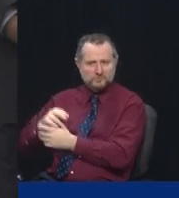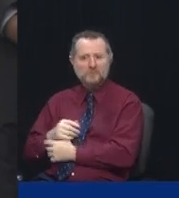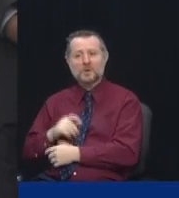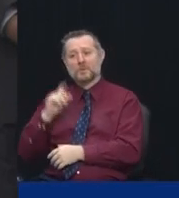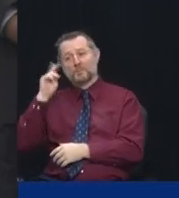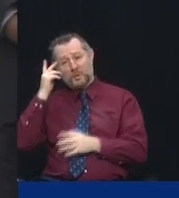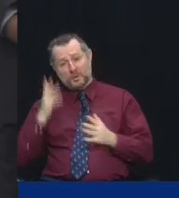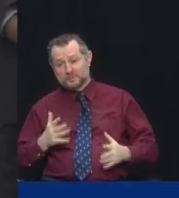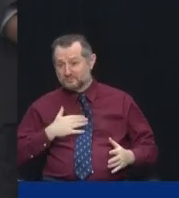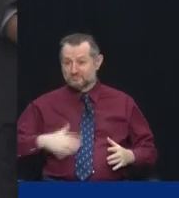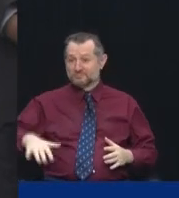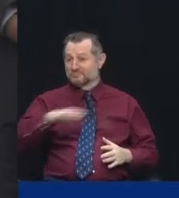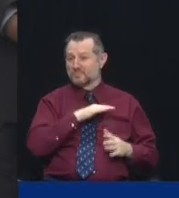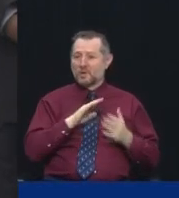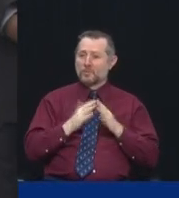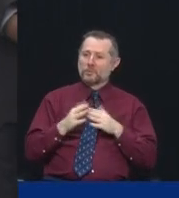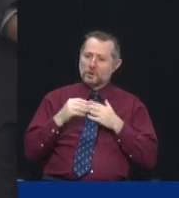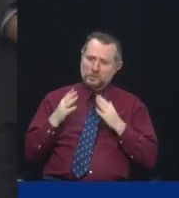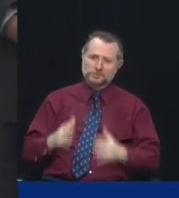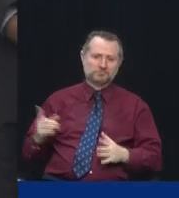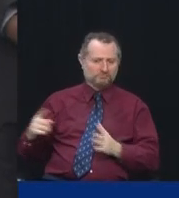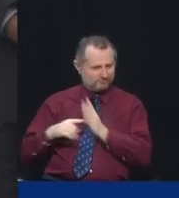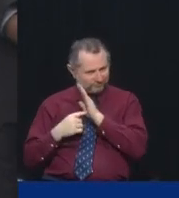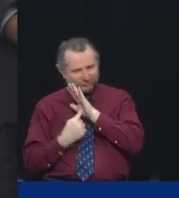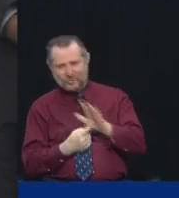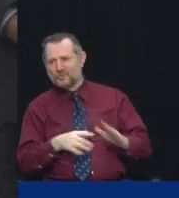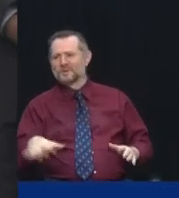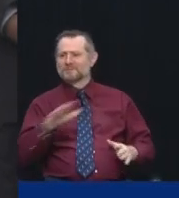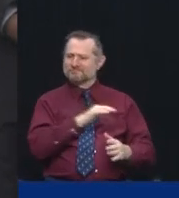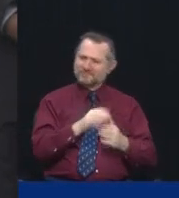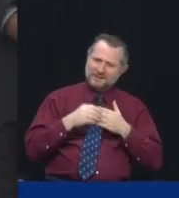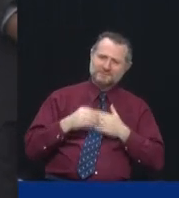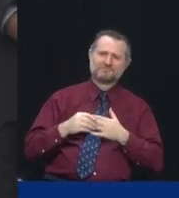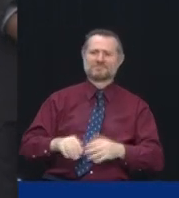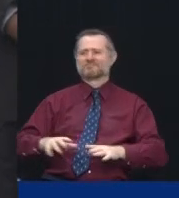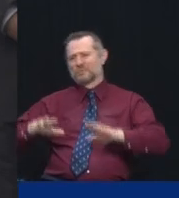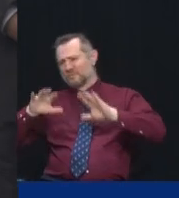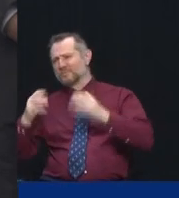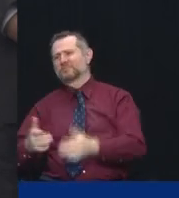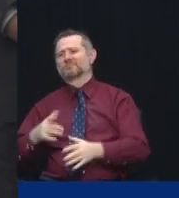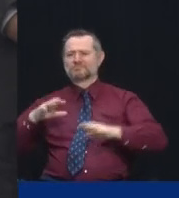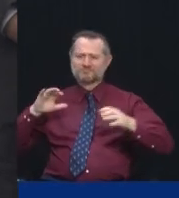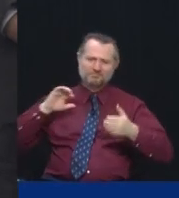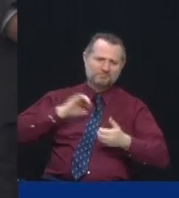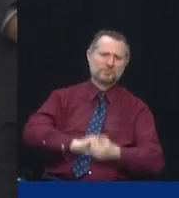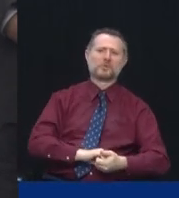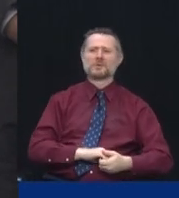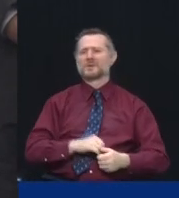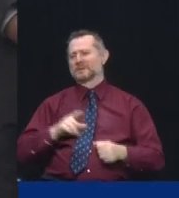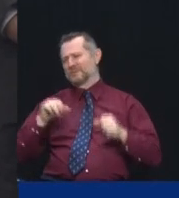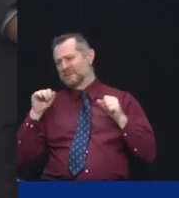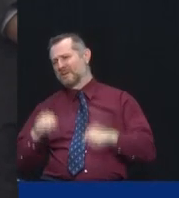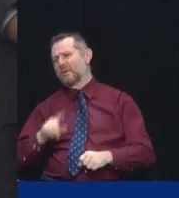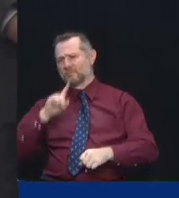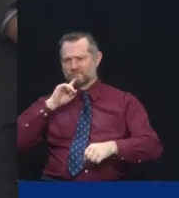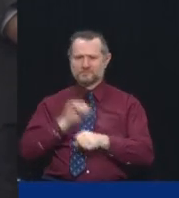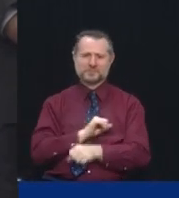for demonstrating that leadership, teamwork, and partnership can save lives.